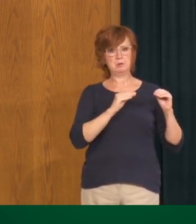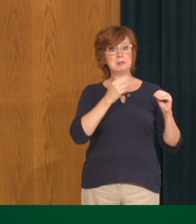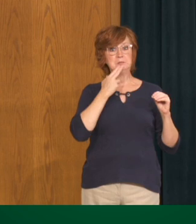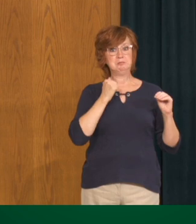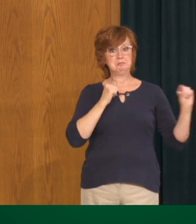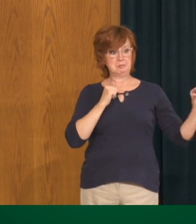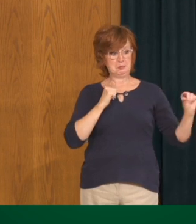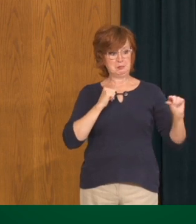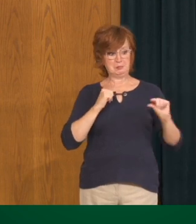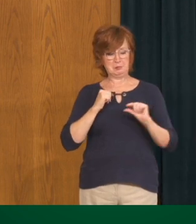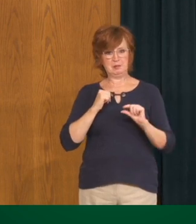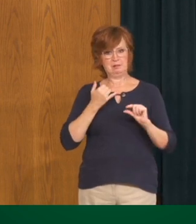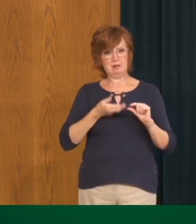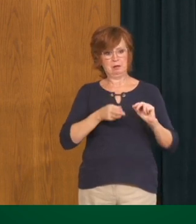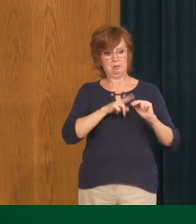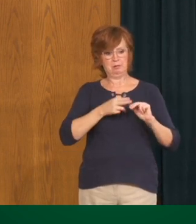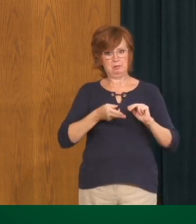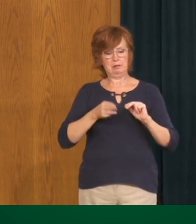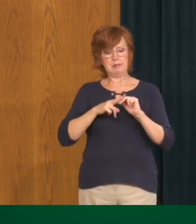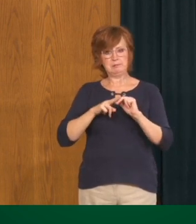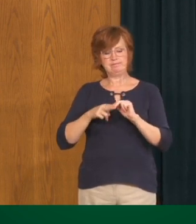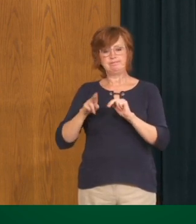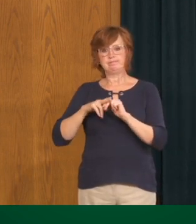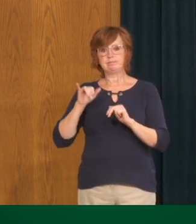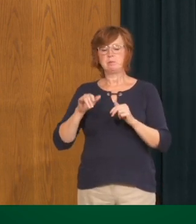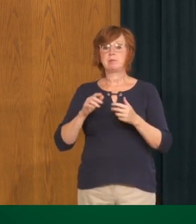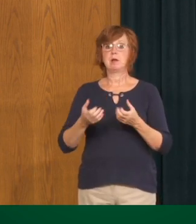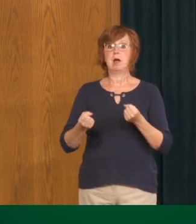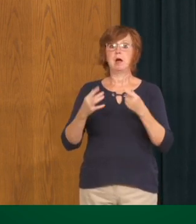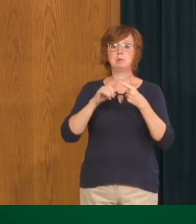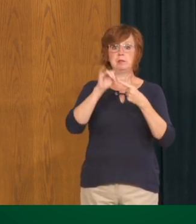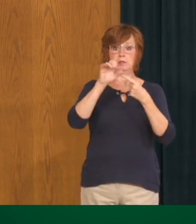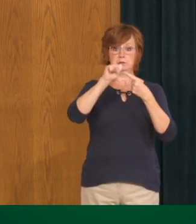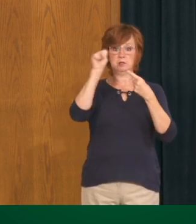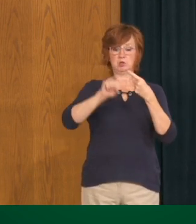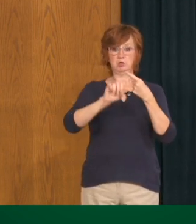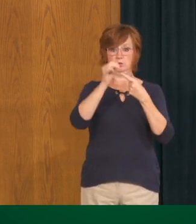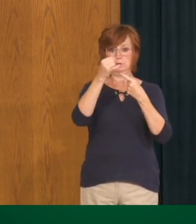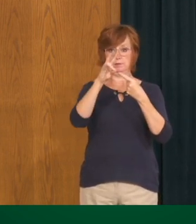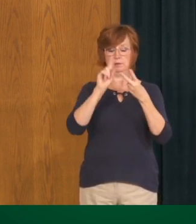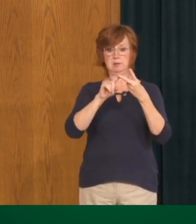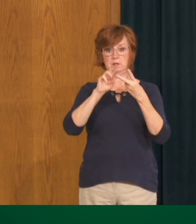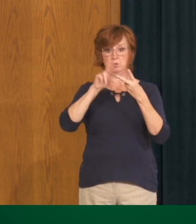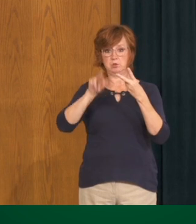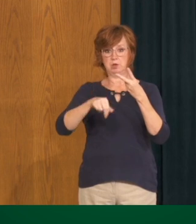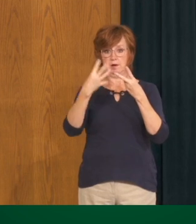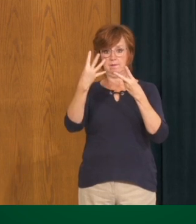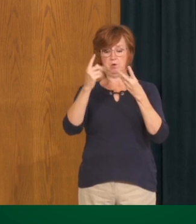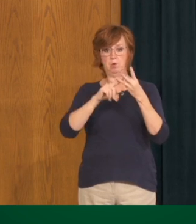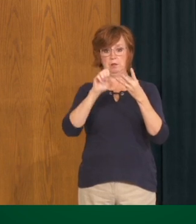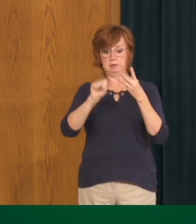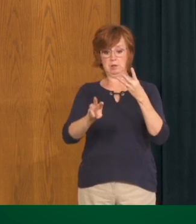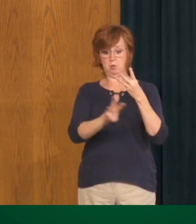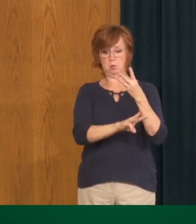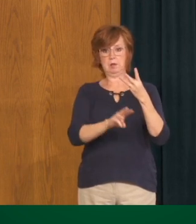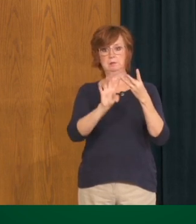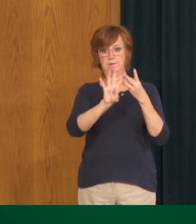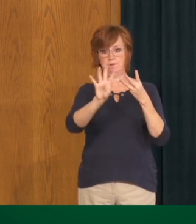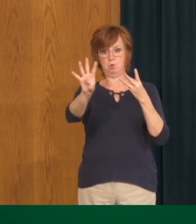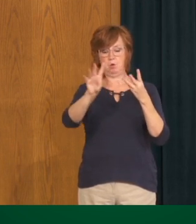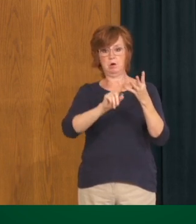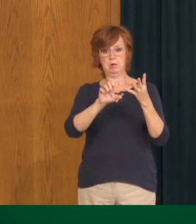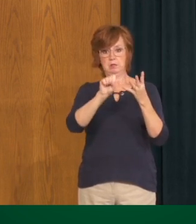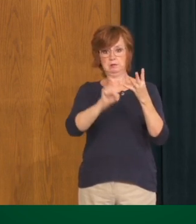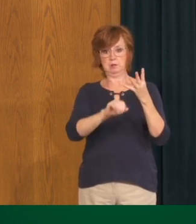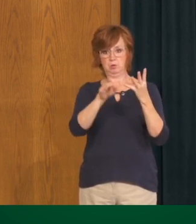summer. Of the new cases, there are 17 in Saskatoon, 4 in Regina, 4 in the southwest, 4 in the